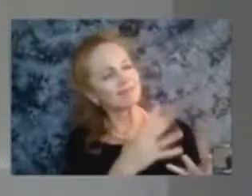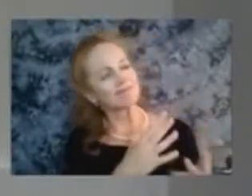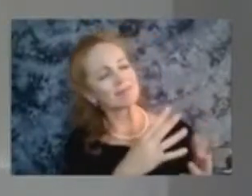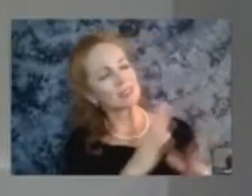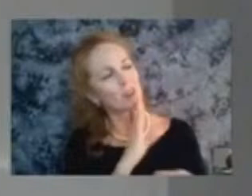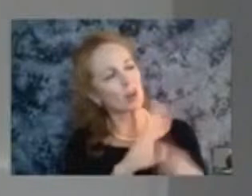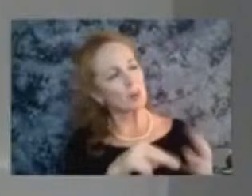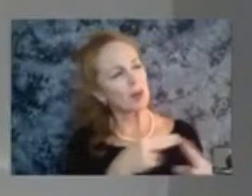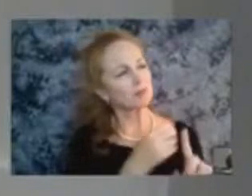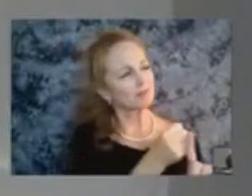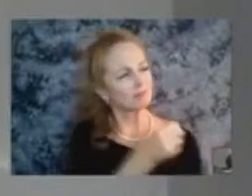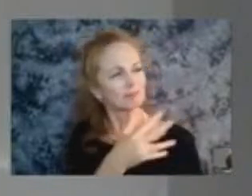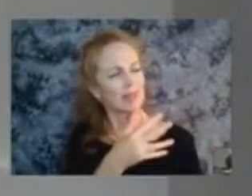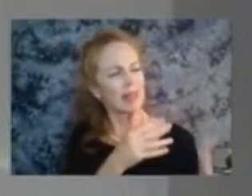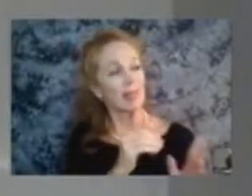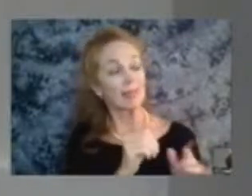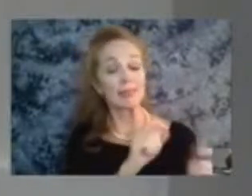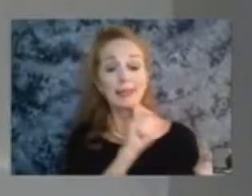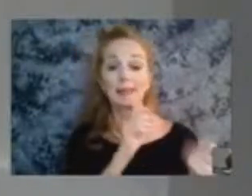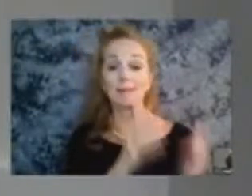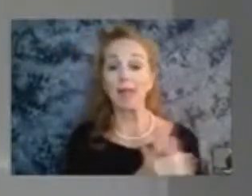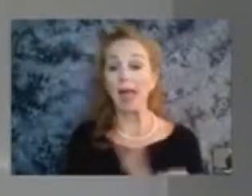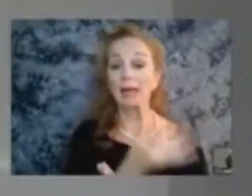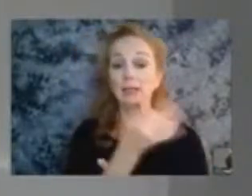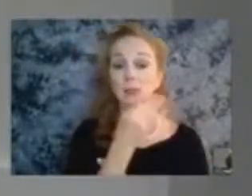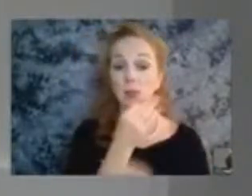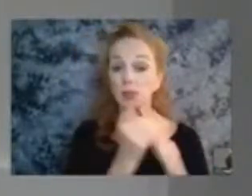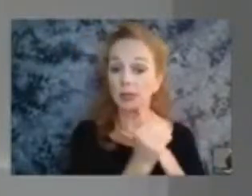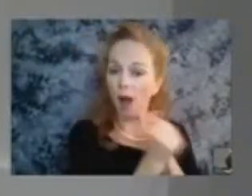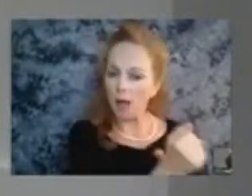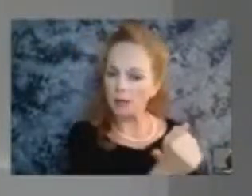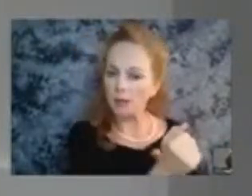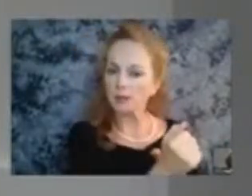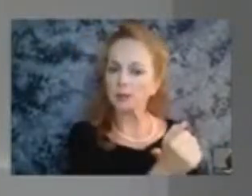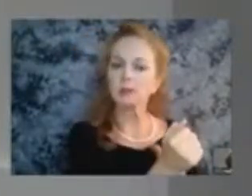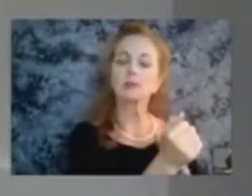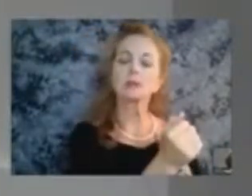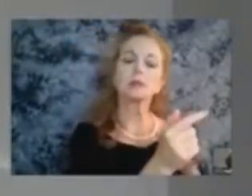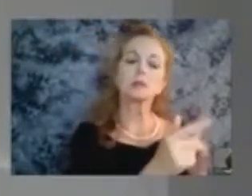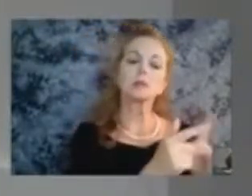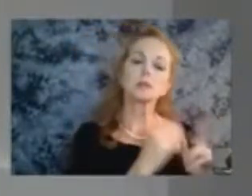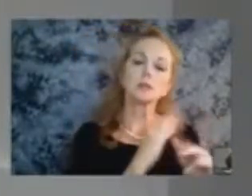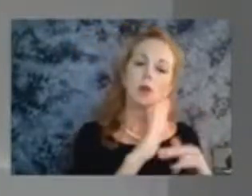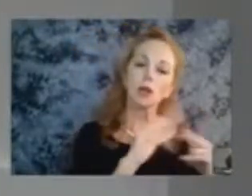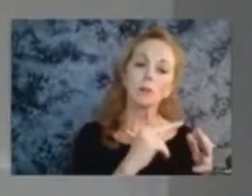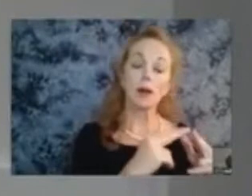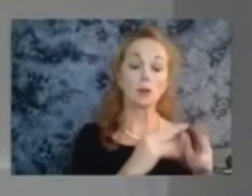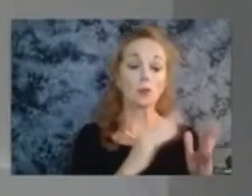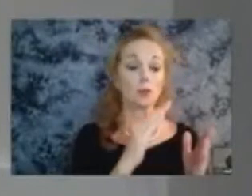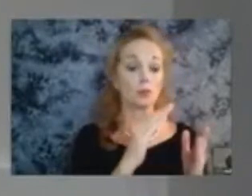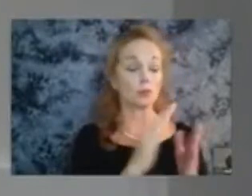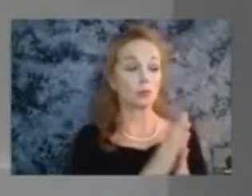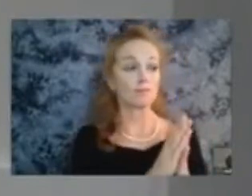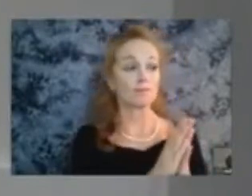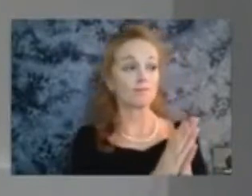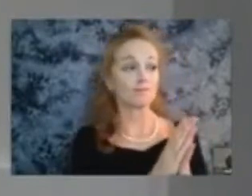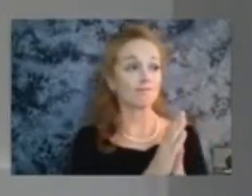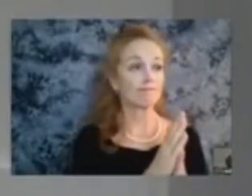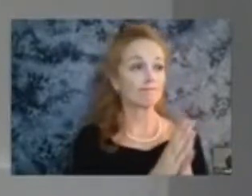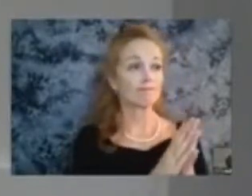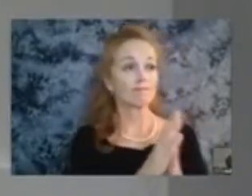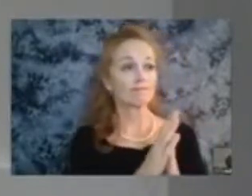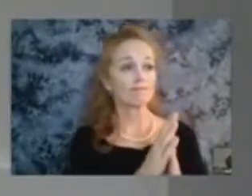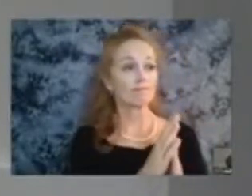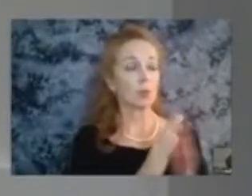the role of filters and airflow in reducing the transmission, perhaps relative to the